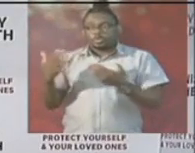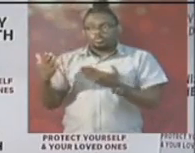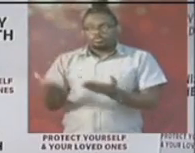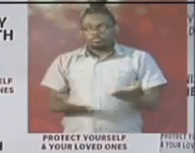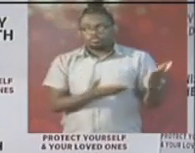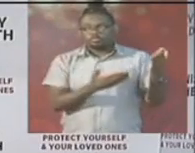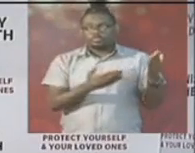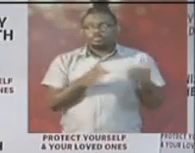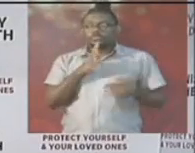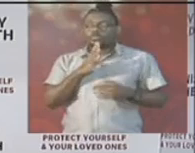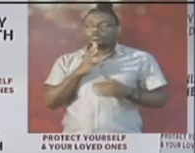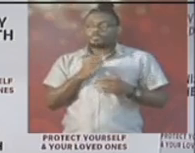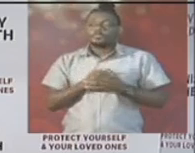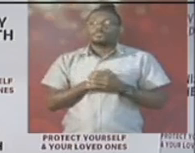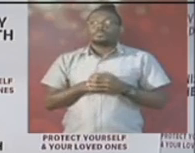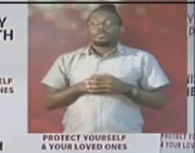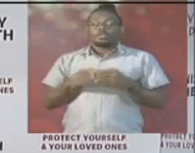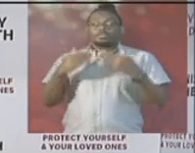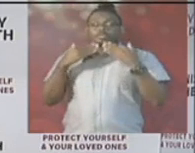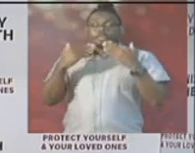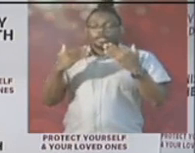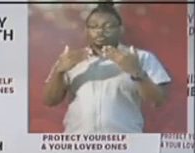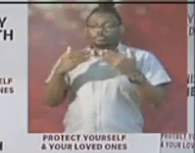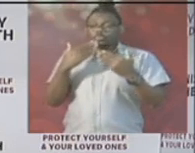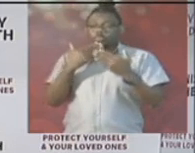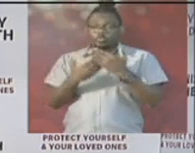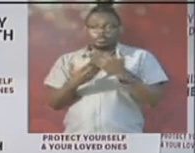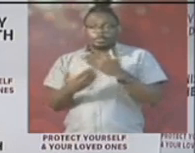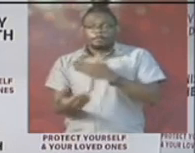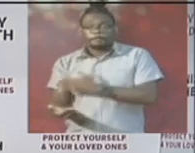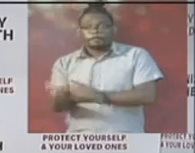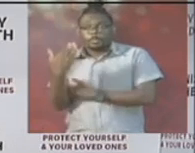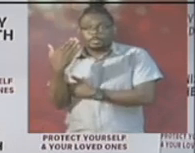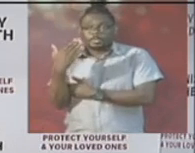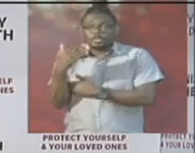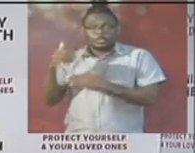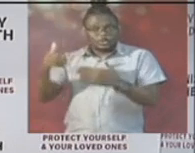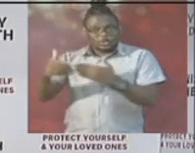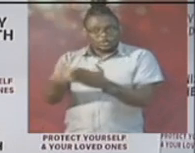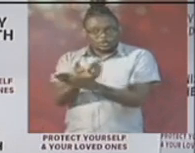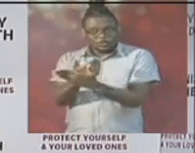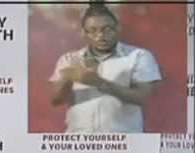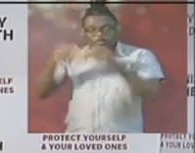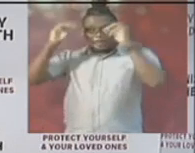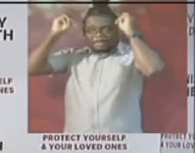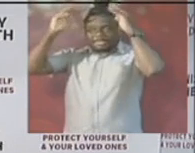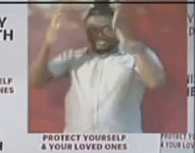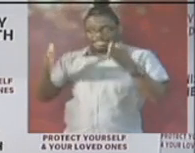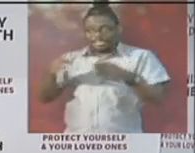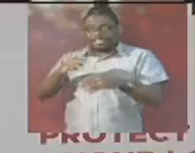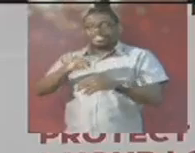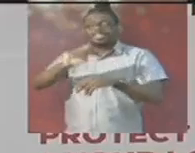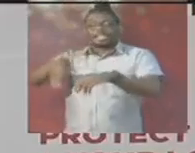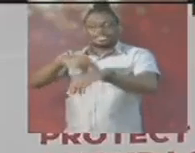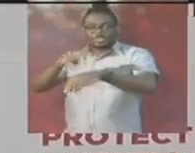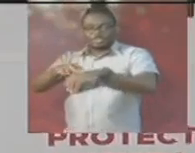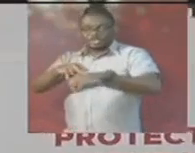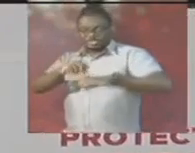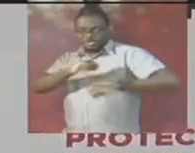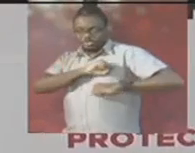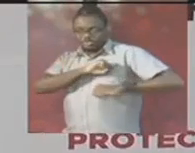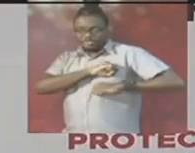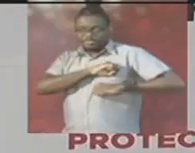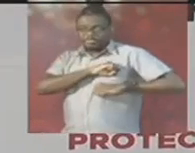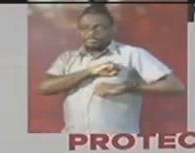Thank you very much, Al. Good morning to my colleague, the new Minister of National Security, the Honorable Fitzgerald Hines, Chief